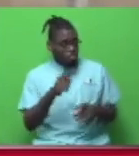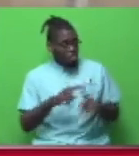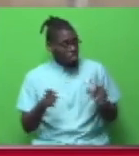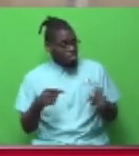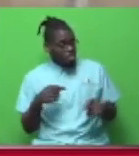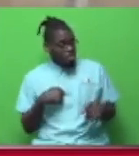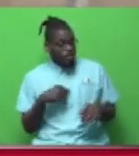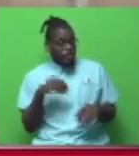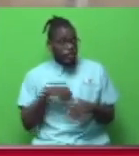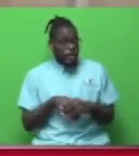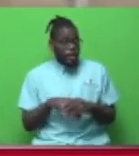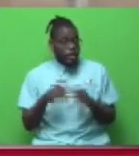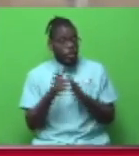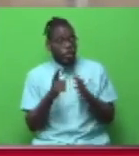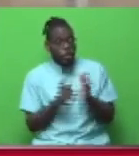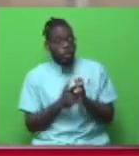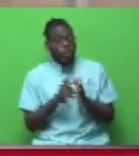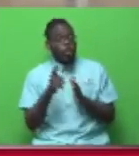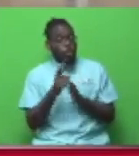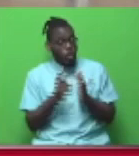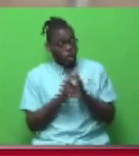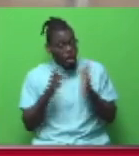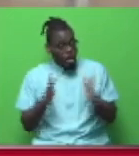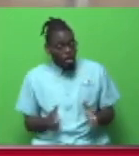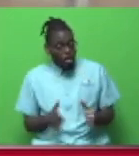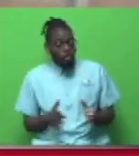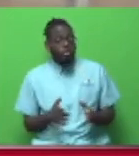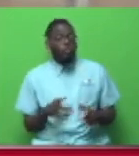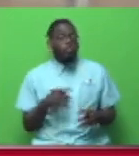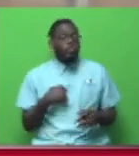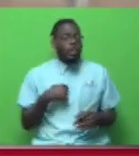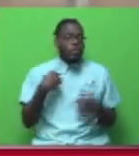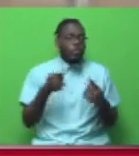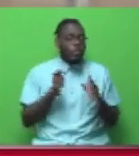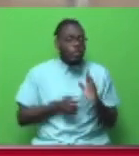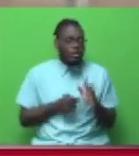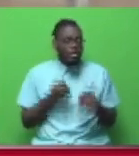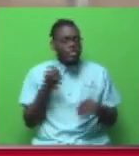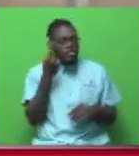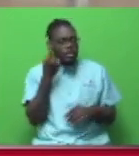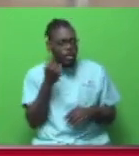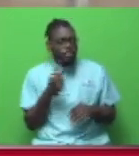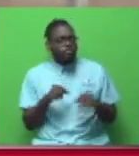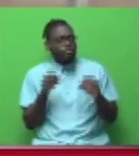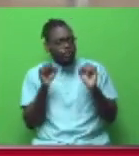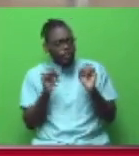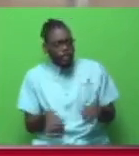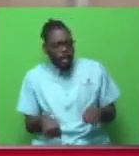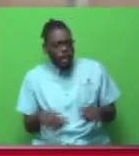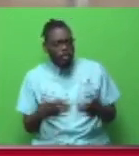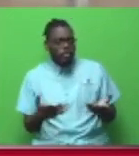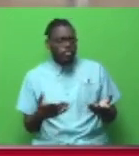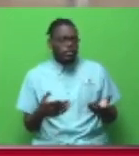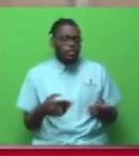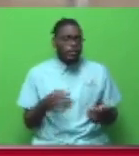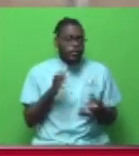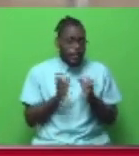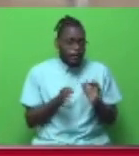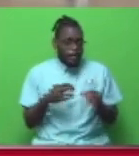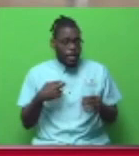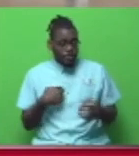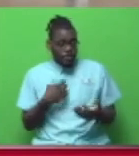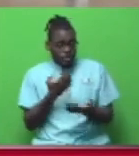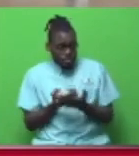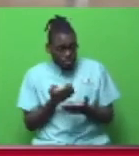to court and practices criminal law, you understand that matters can go anywhere based on the evidence that you have. So if you lose